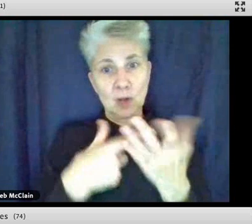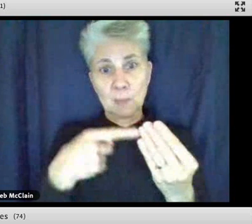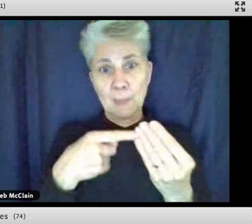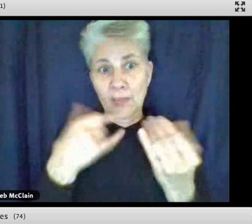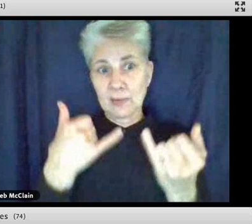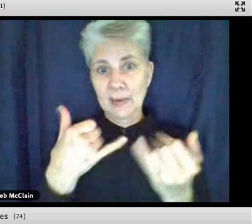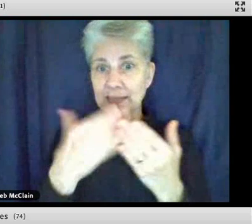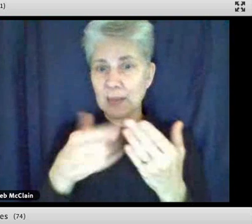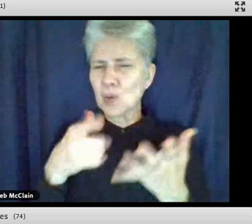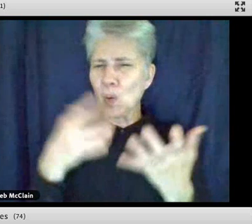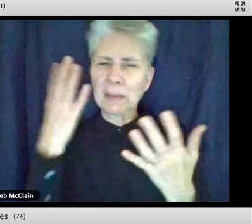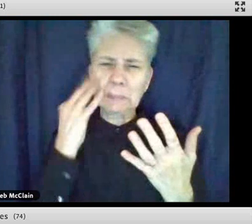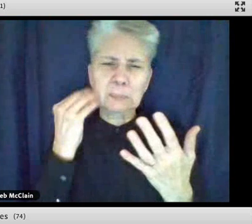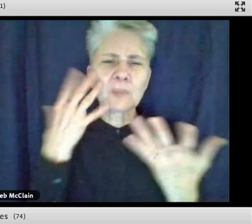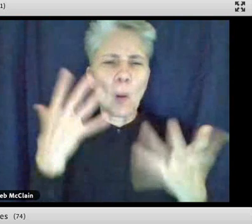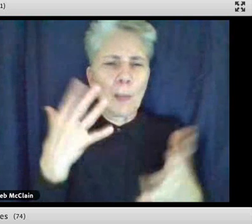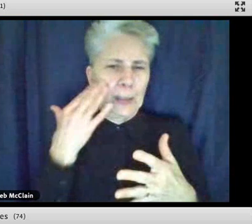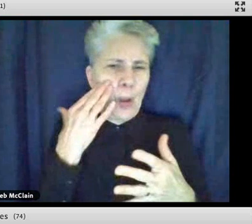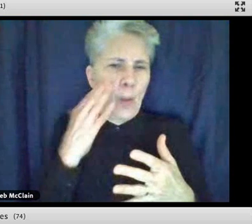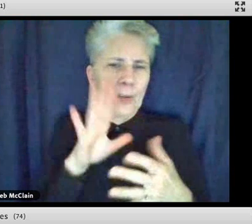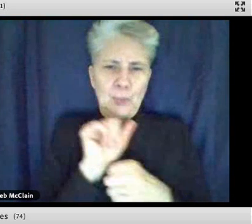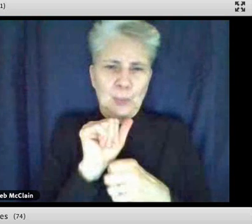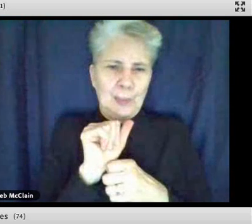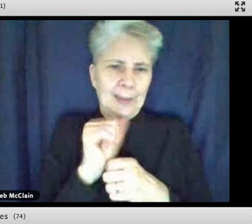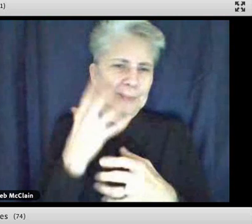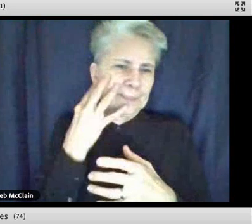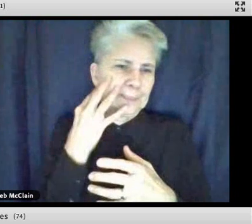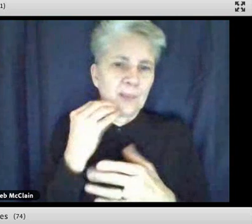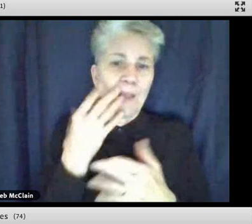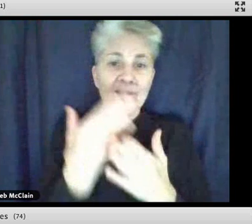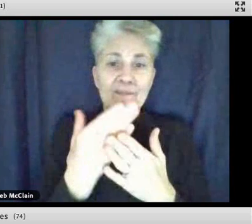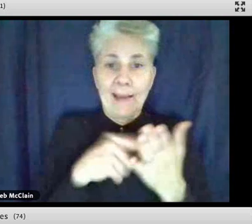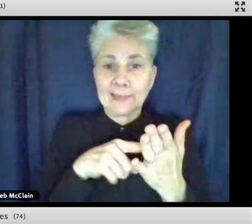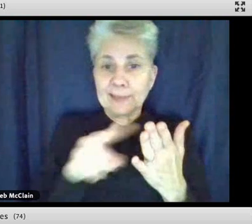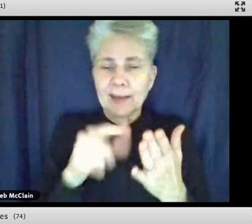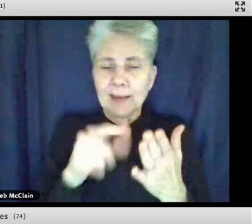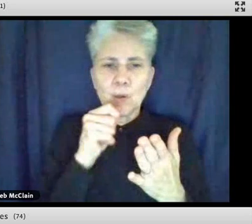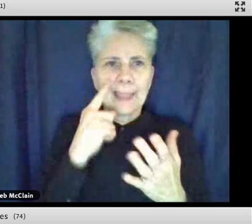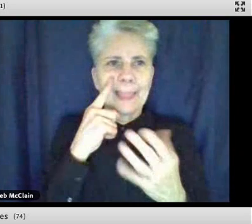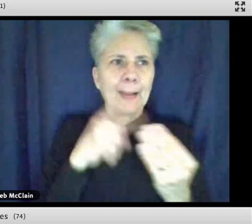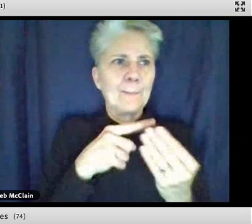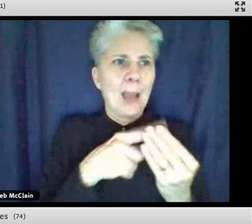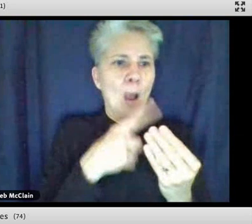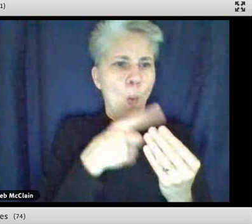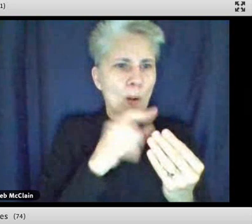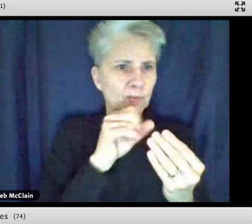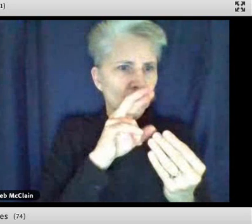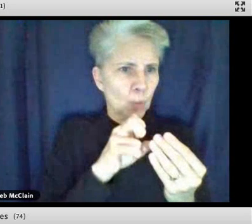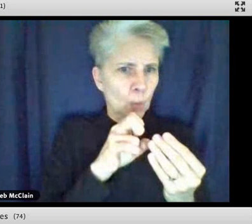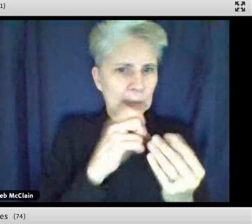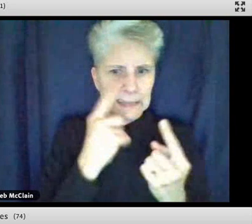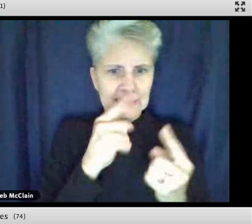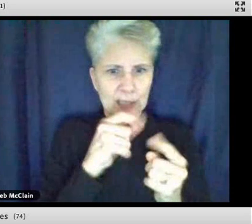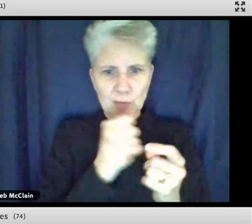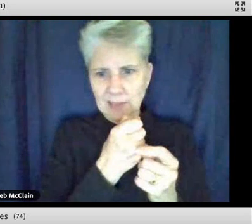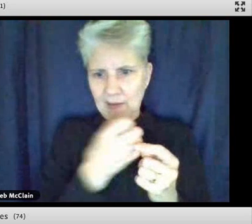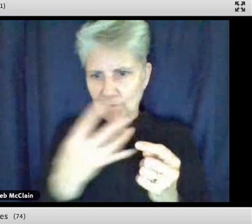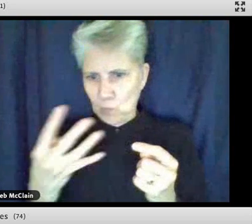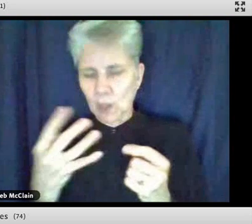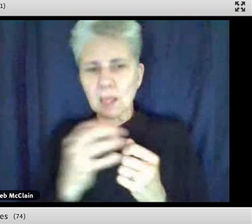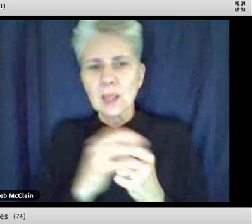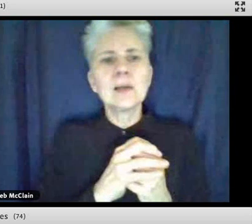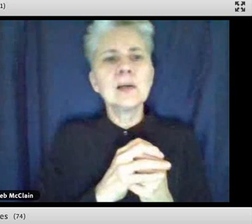already definitely know in your career. Fact check. Don't just think about one source, consider multiple sources. Verify